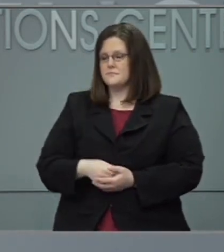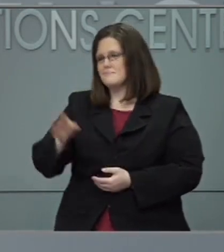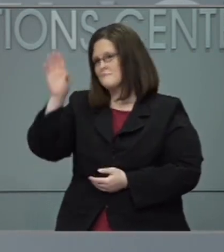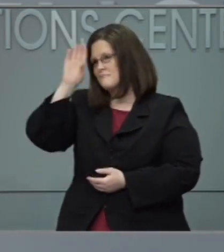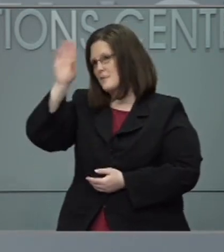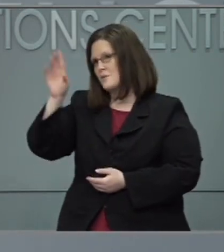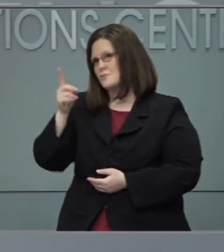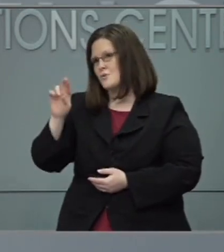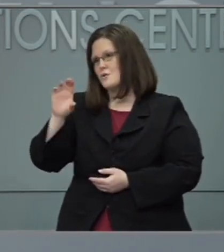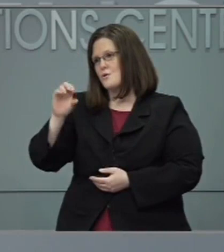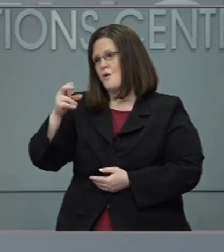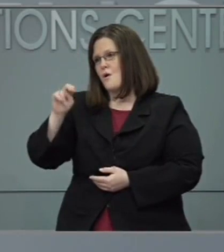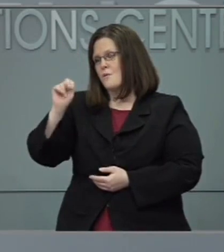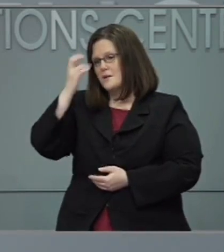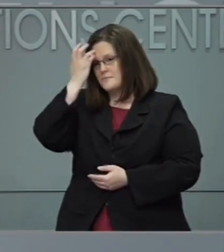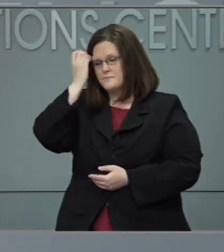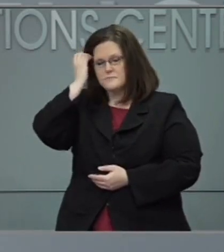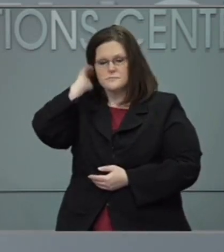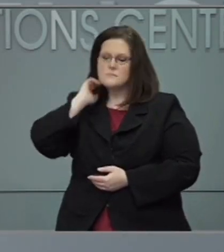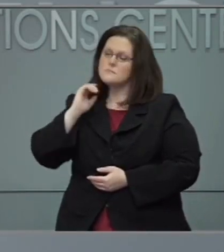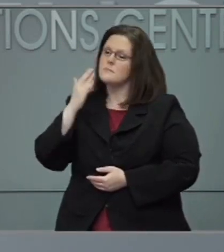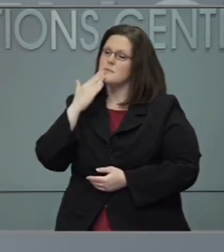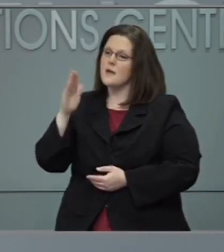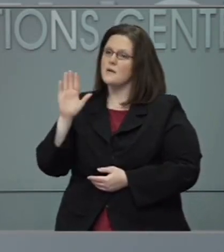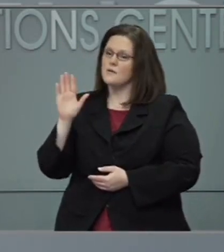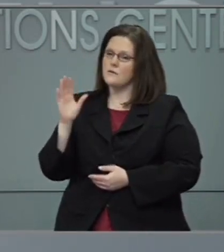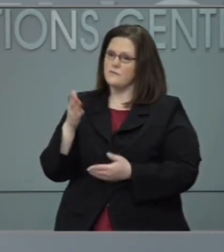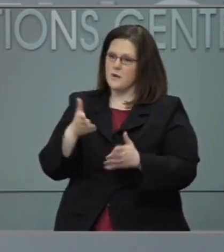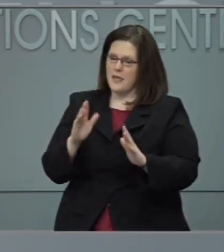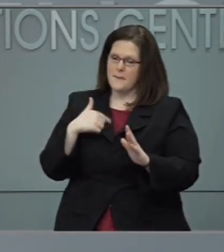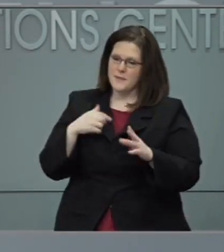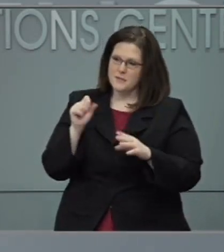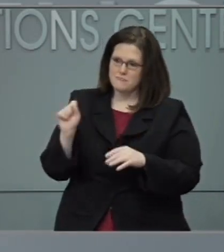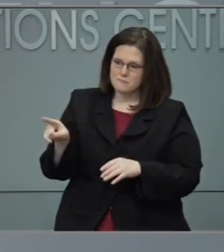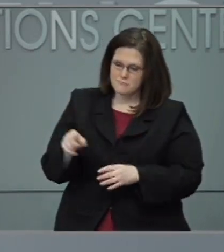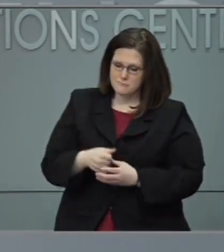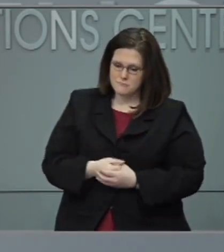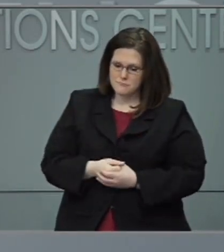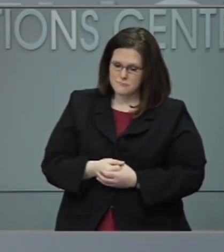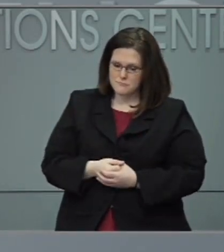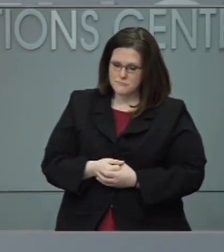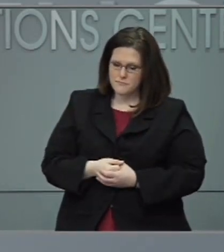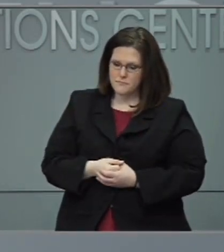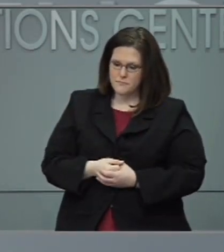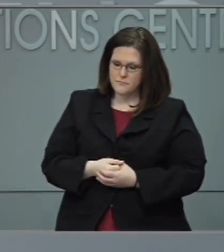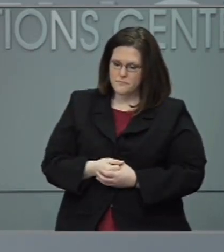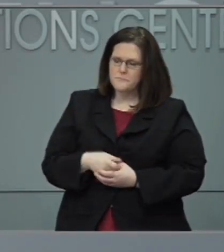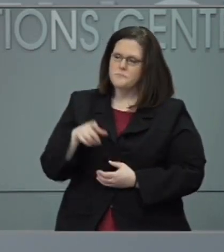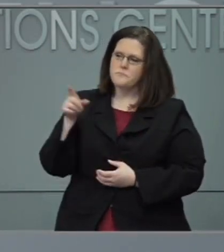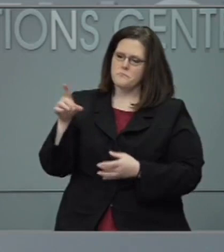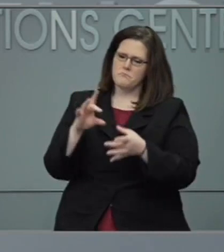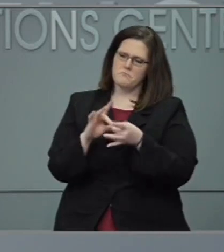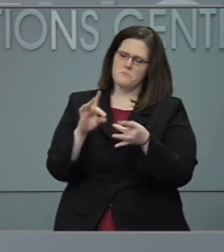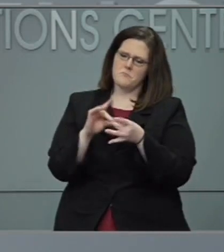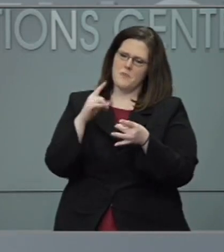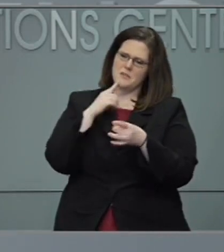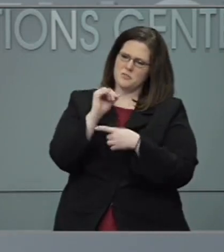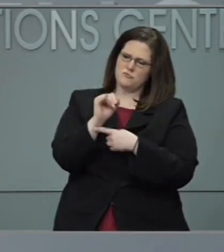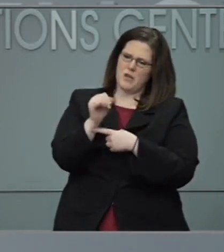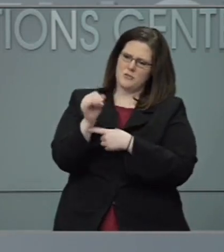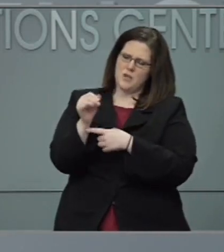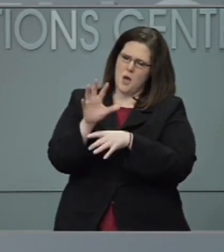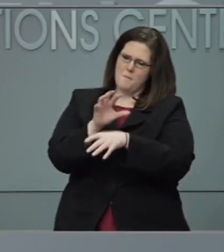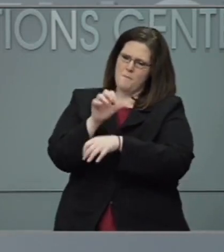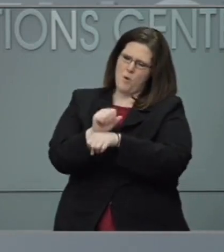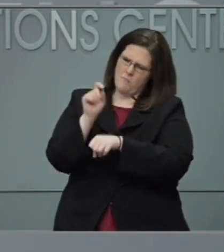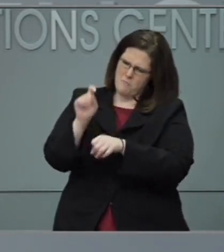Anderson here with the Associated Press. Thank you for the question. I know you just said that if you have a J&J appointment, you'll need to have it rescheduled, but